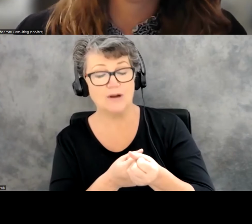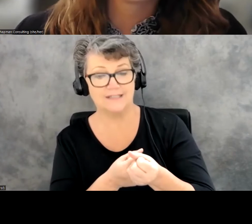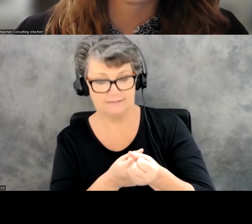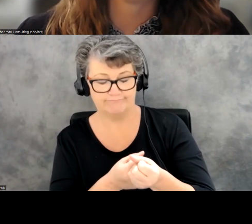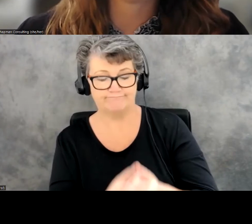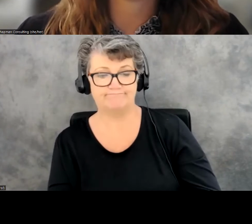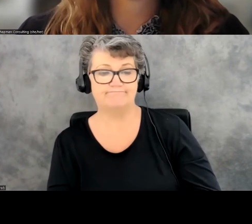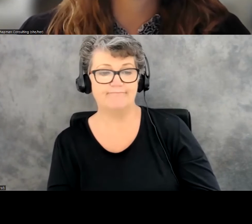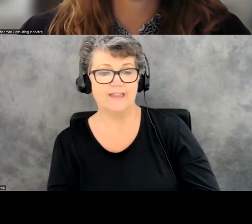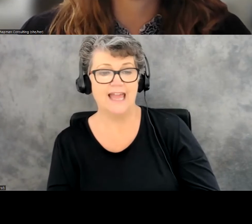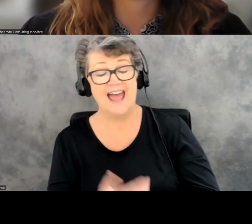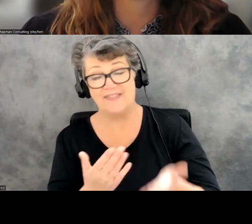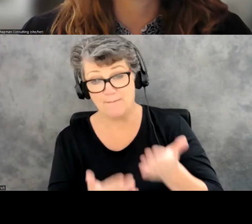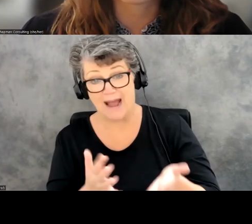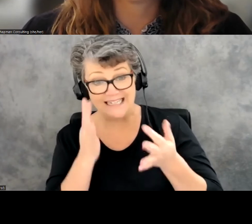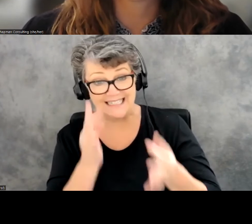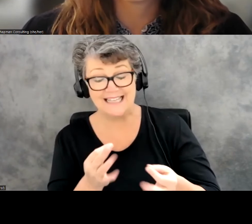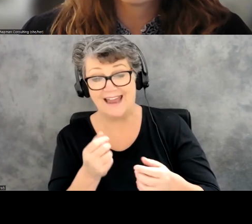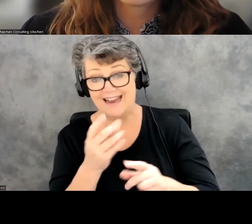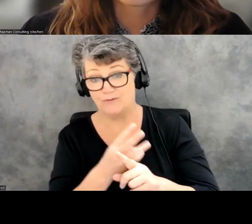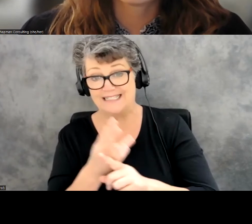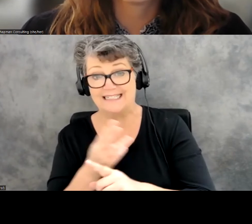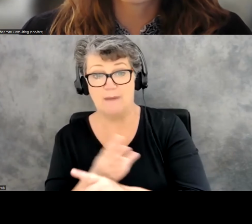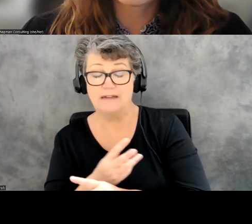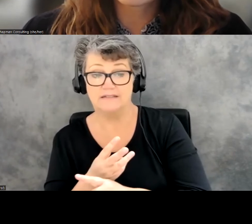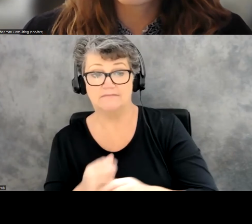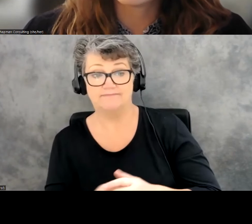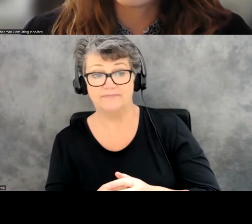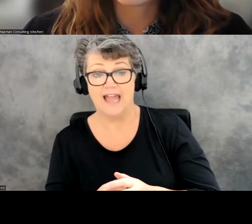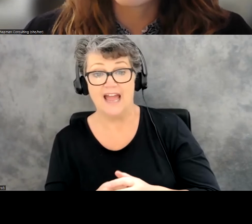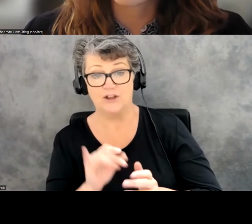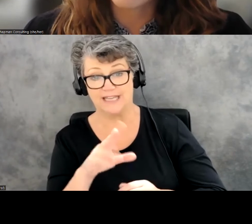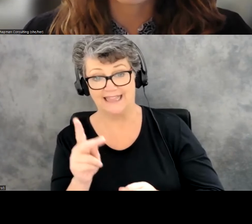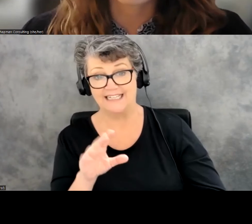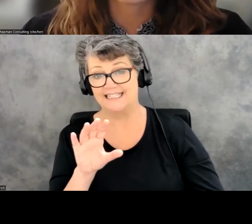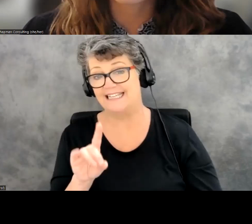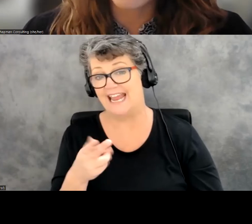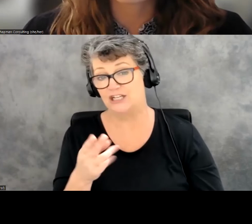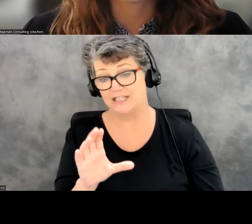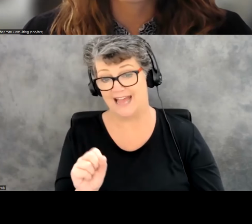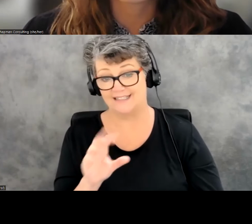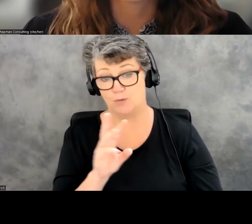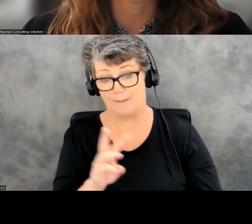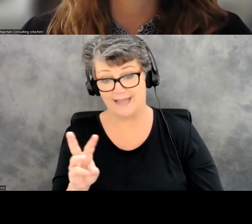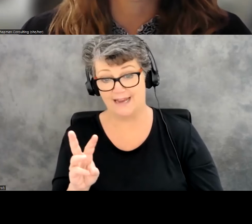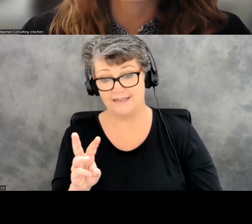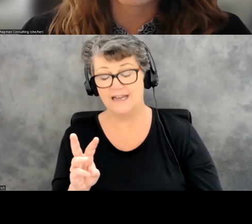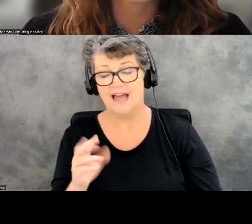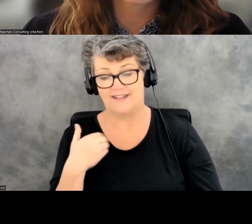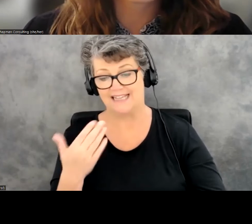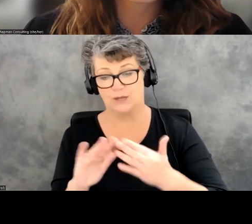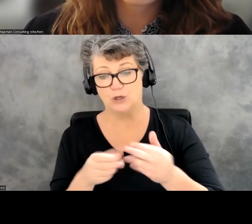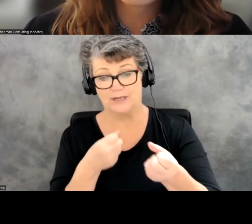election, and they may do so every 6 months. There's a link to the DHCS website, which has the community